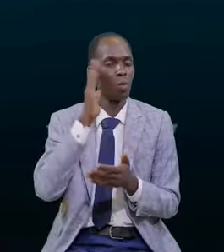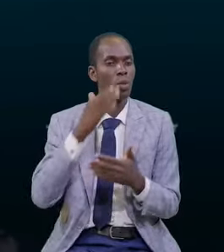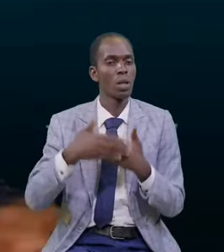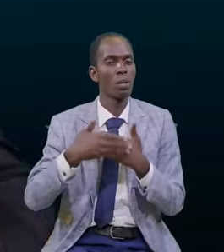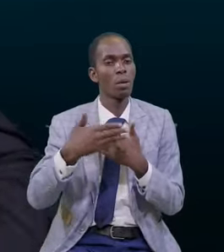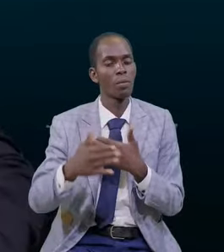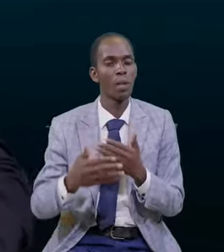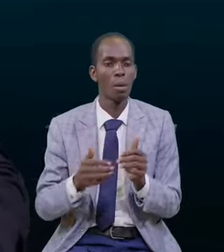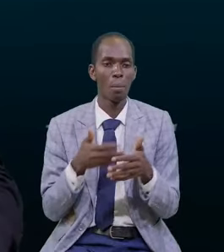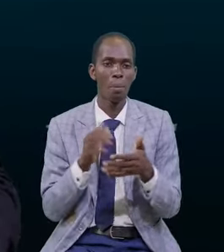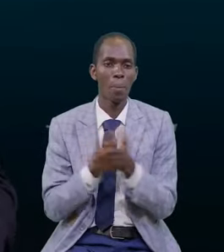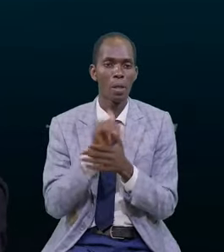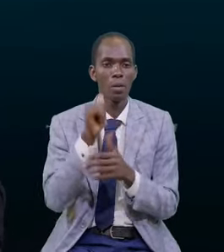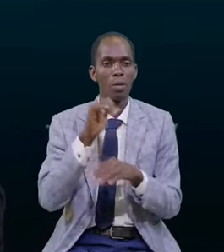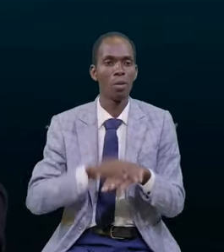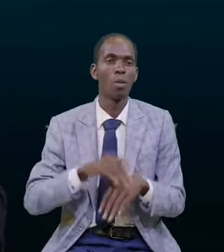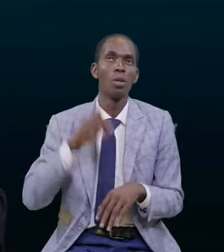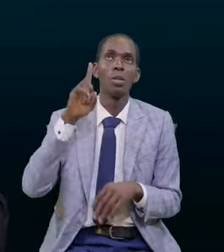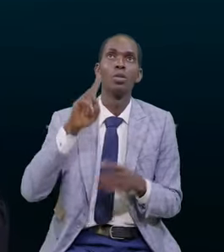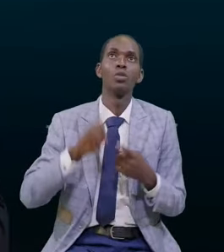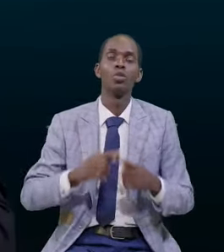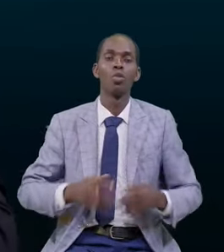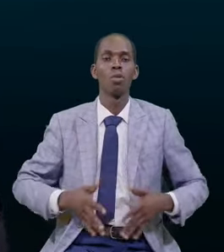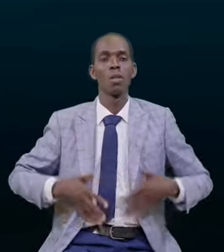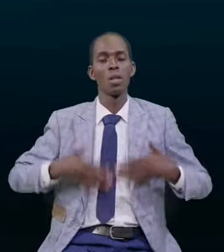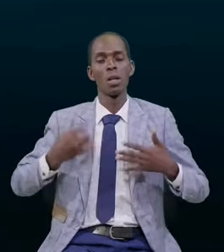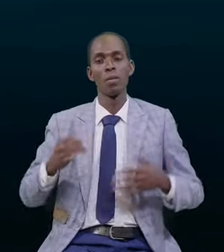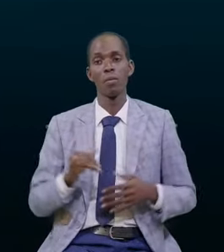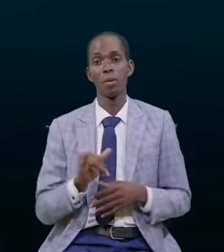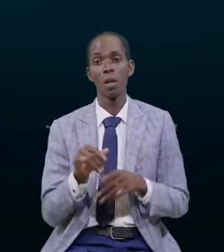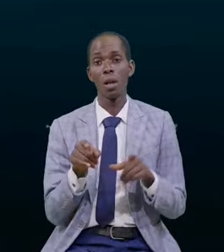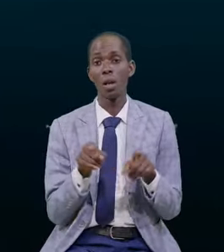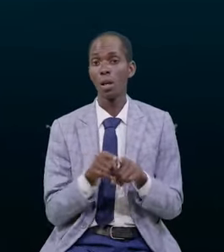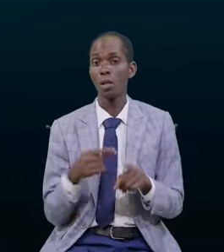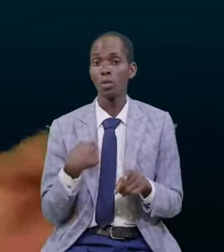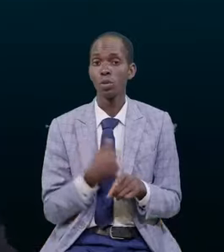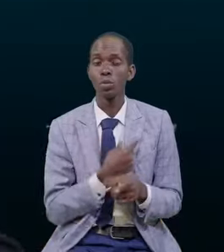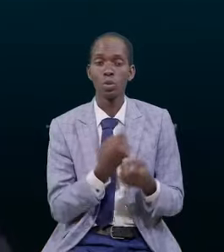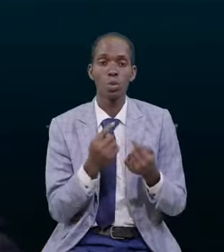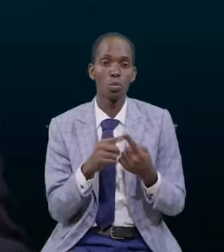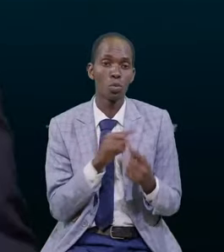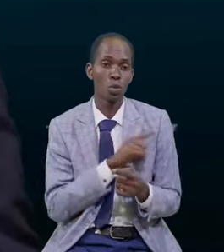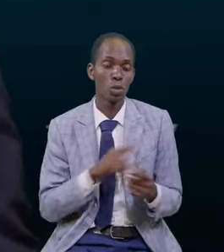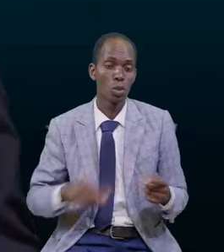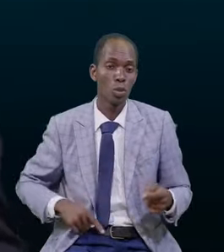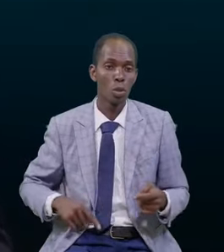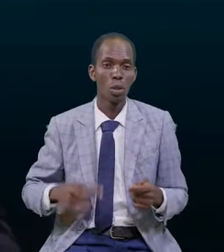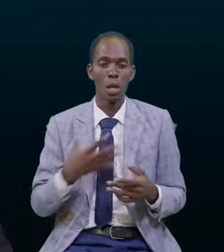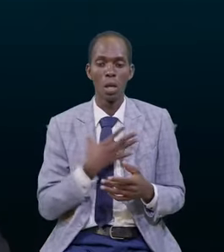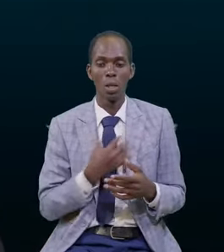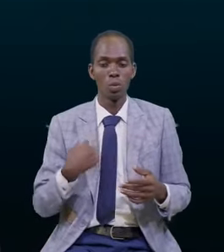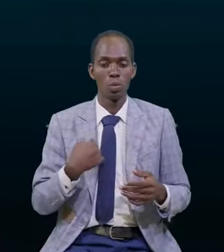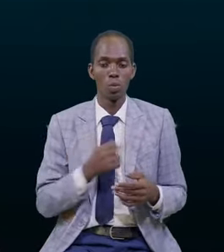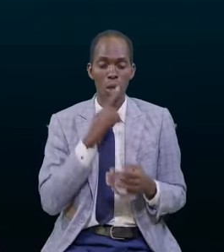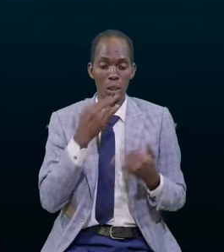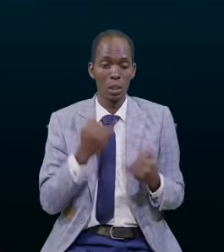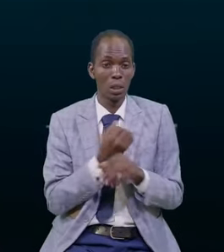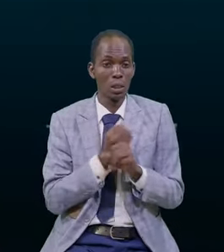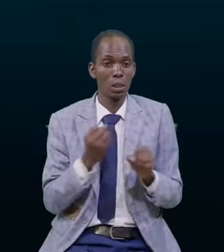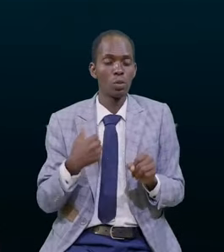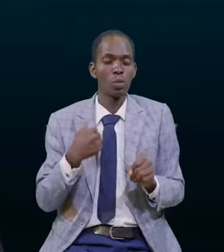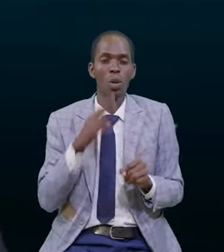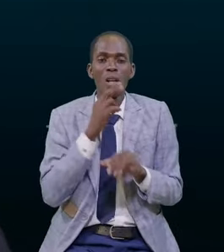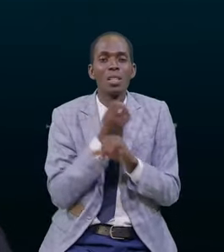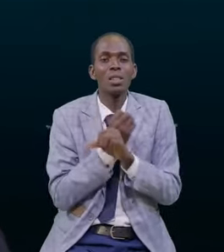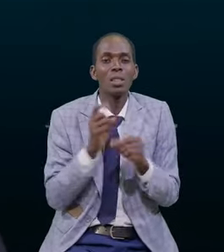Everlasting as we come unto the Lord and we are saved we are saved to serve and in rendering that service unto the Lord it is